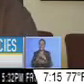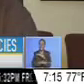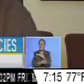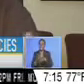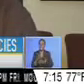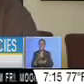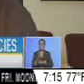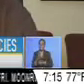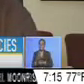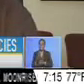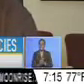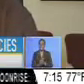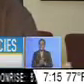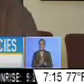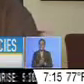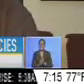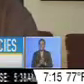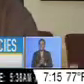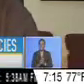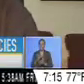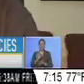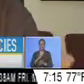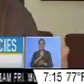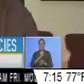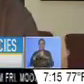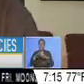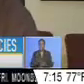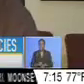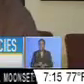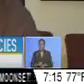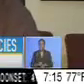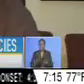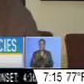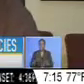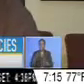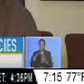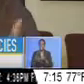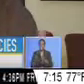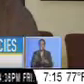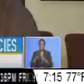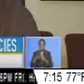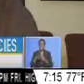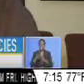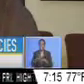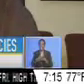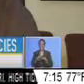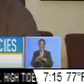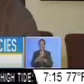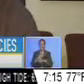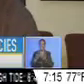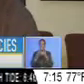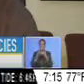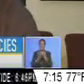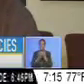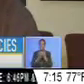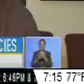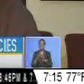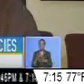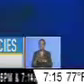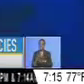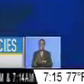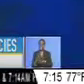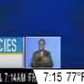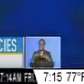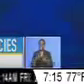in place, but up to last month, we've arrested persons in the Luther area for fishing Nassau grouper during the closed